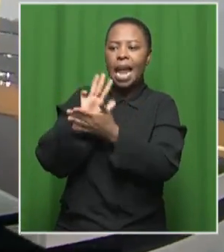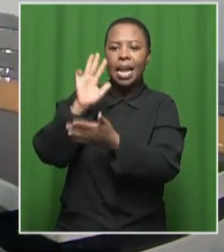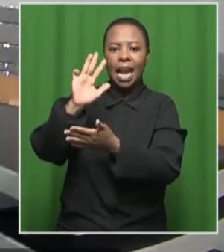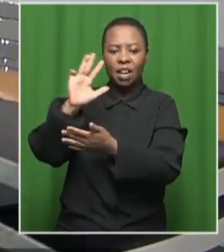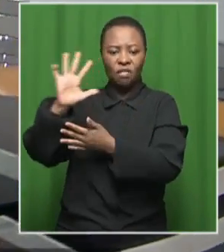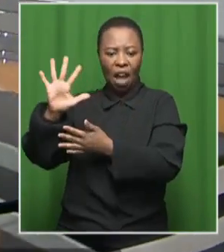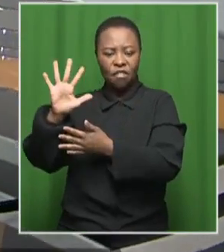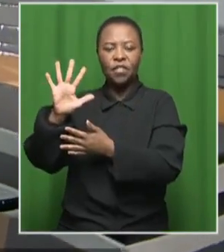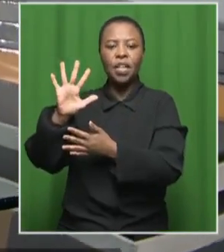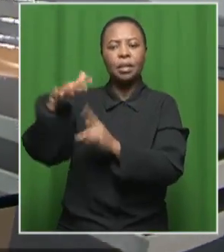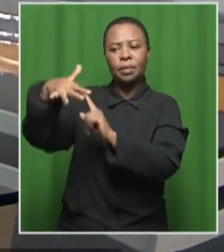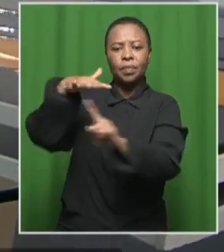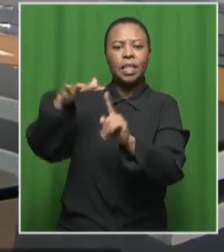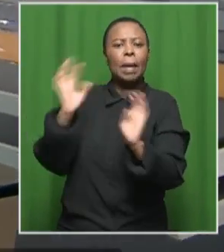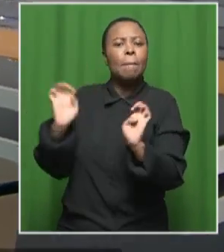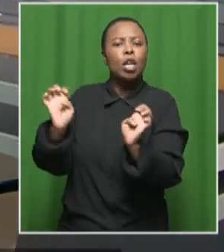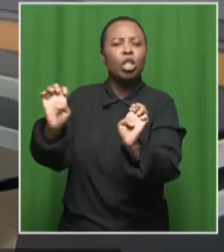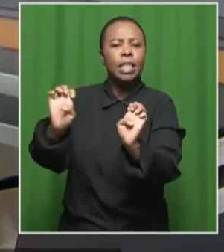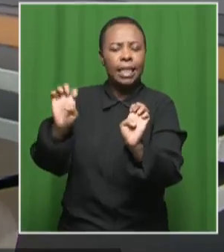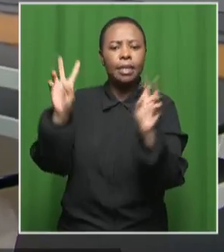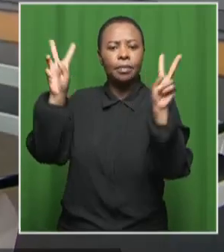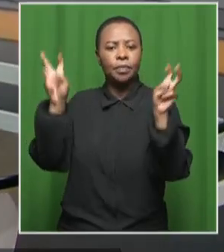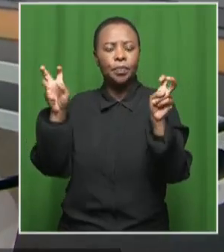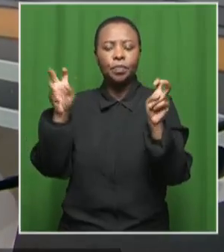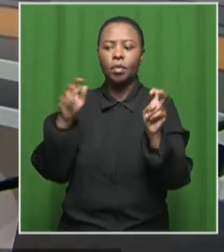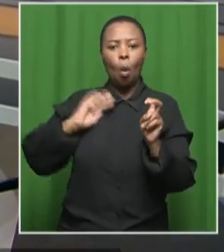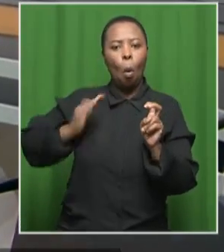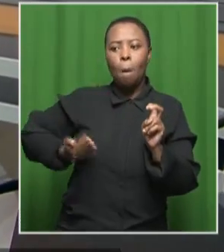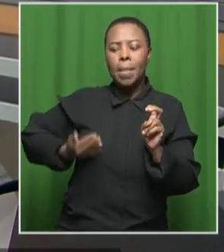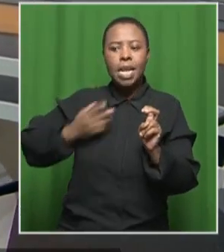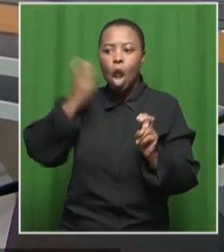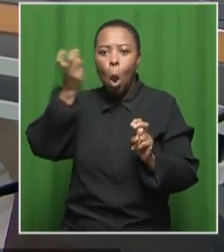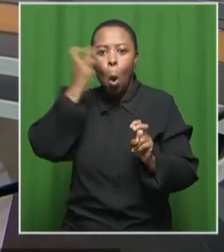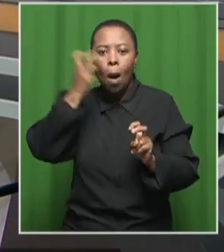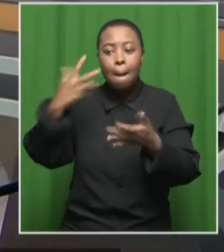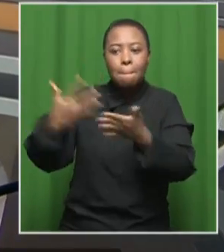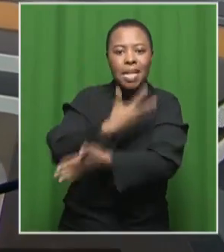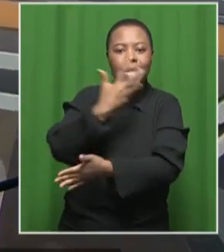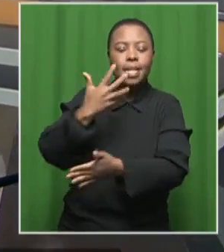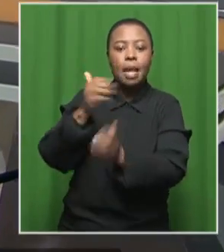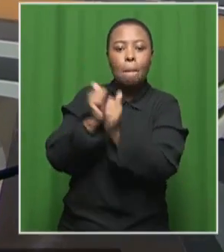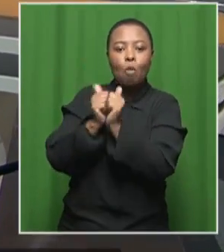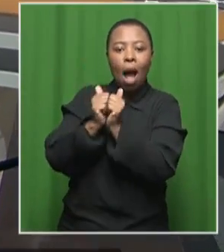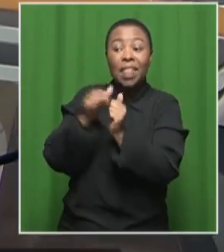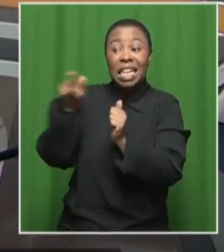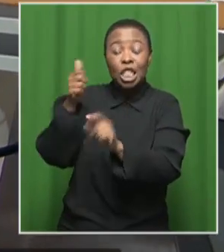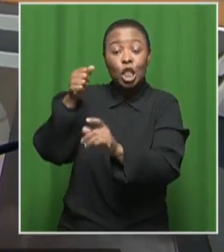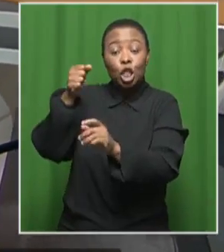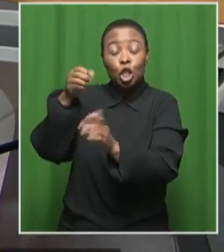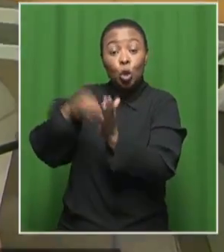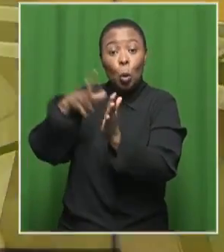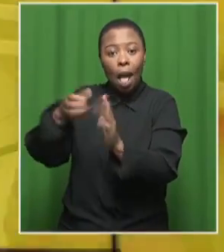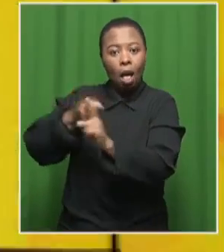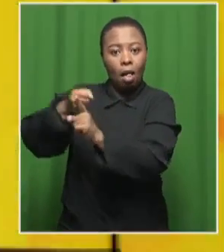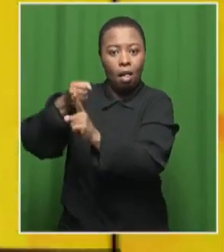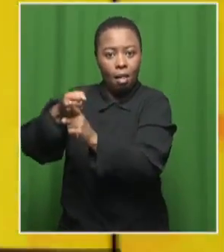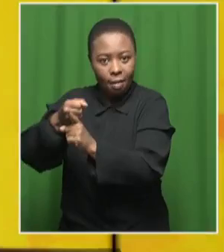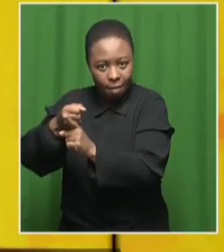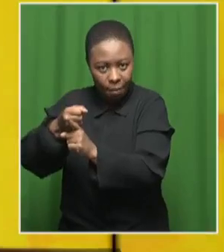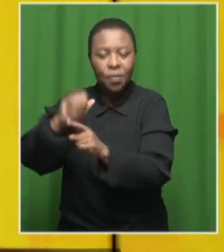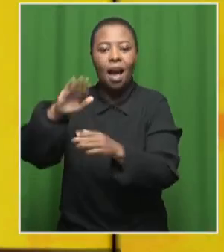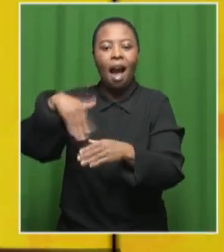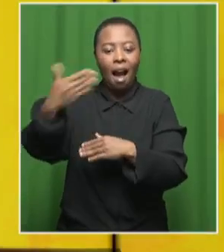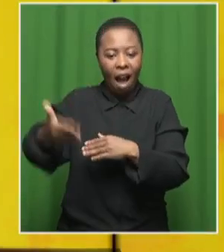emergency situation where a woman is looking for her missing younger brother who's a student activist. And then followed up by that, we play